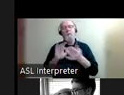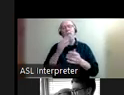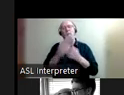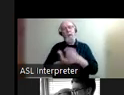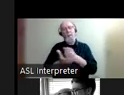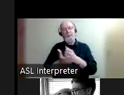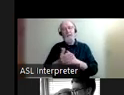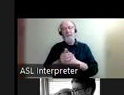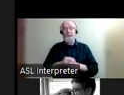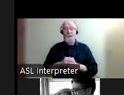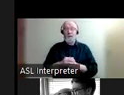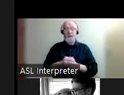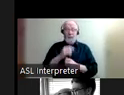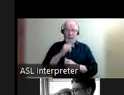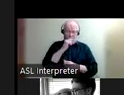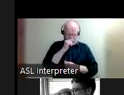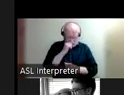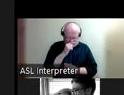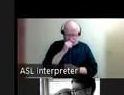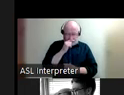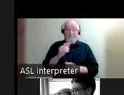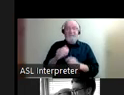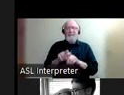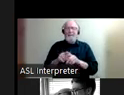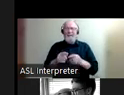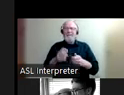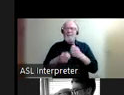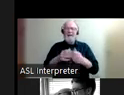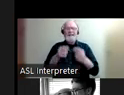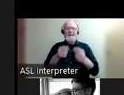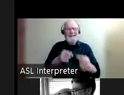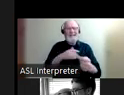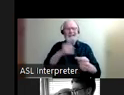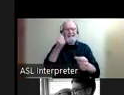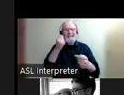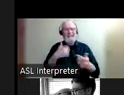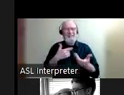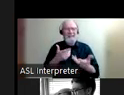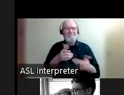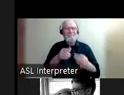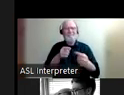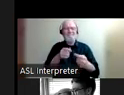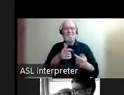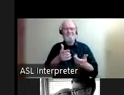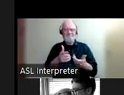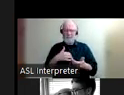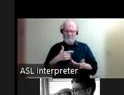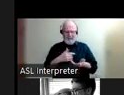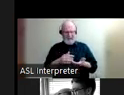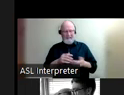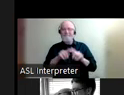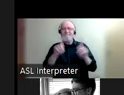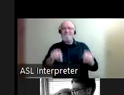to submit a help ticket, like if you're having issues with your account or if one of your devices you can't